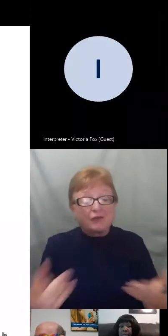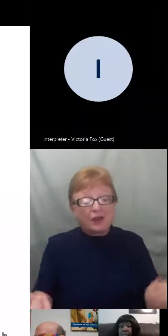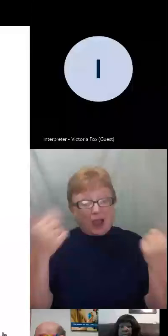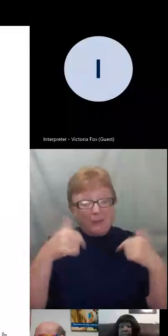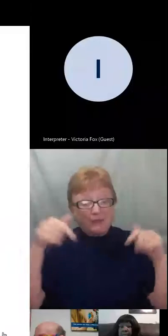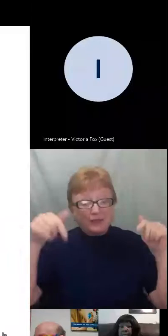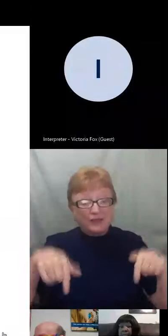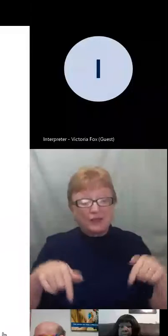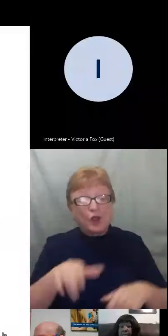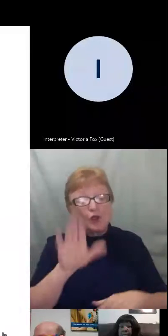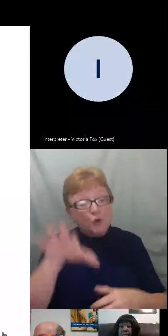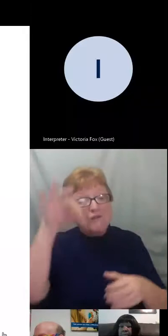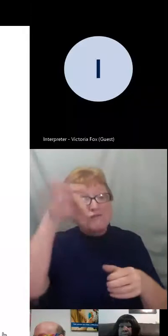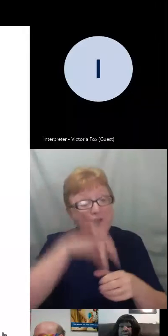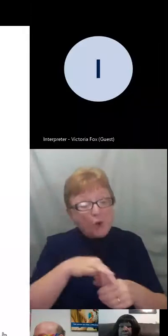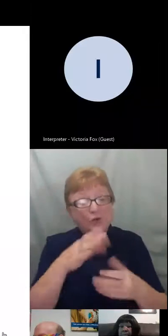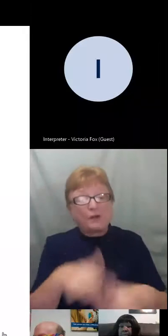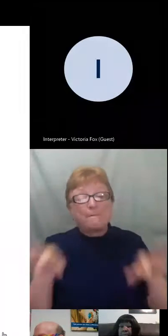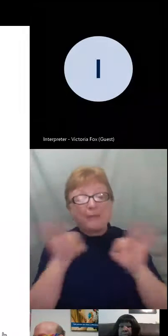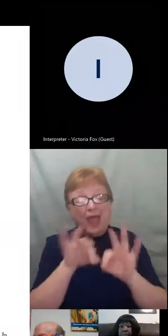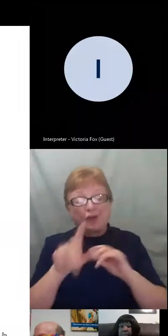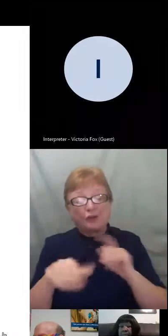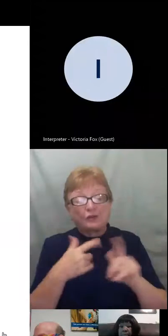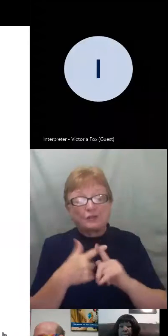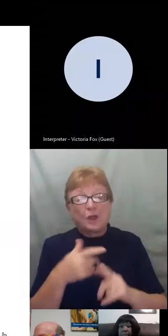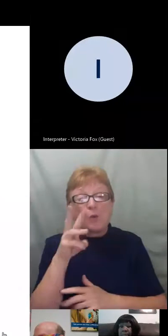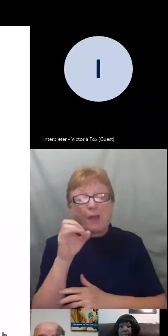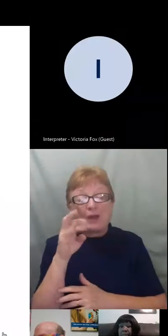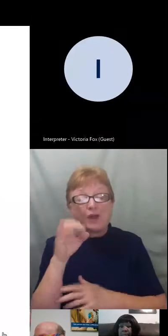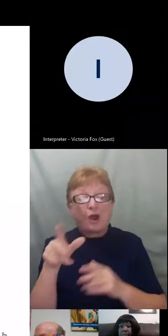Your Vote Matters webinar brought to you by